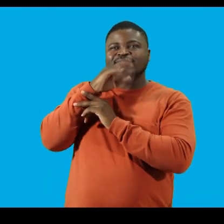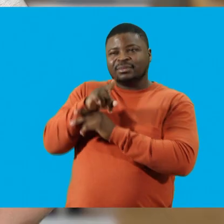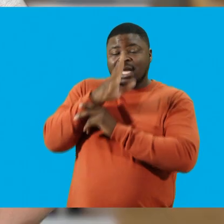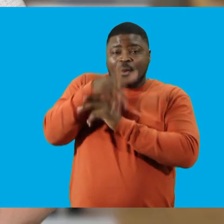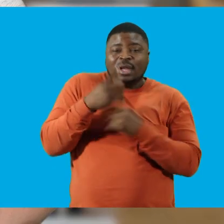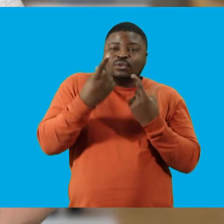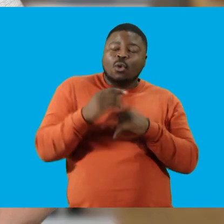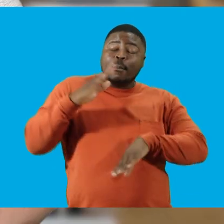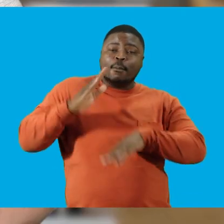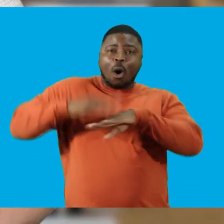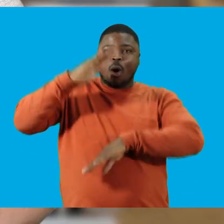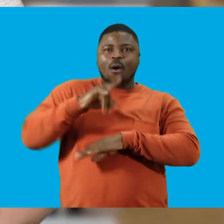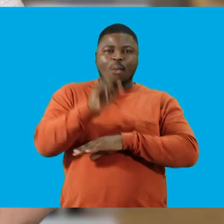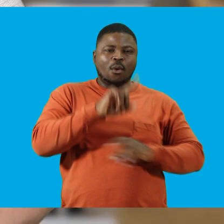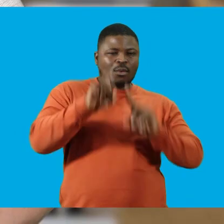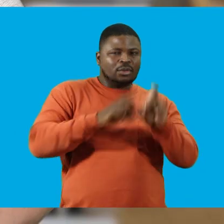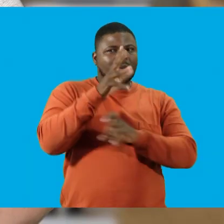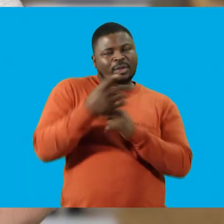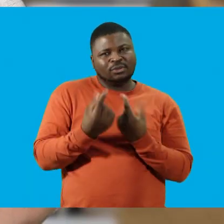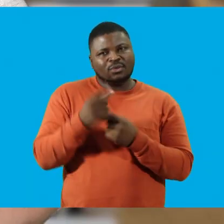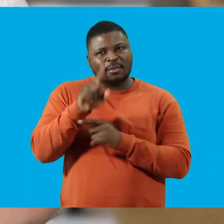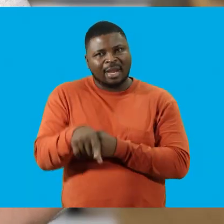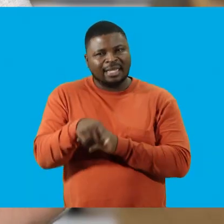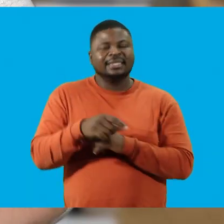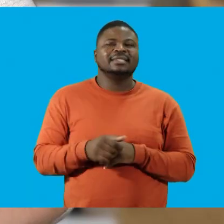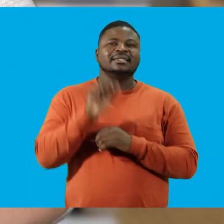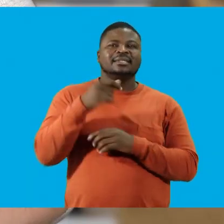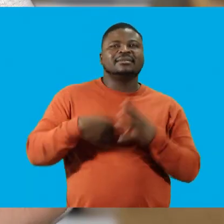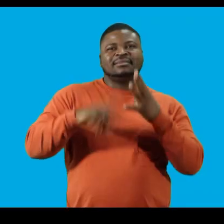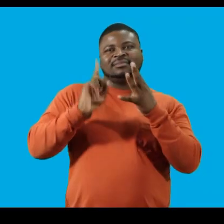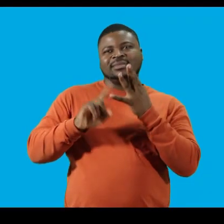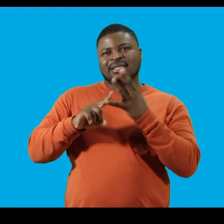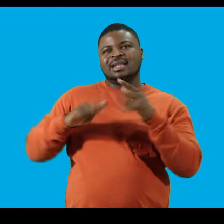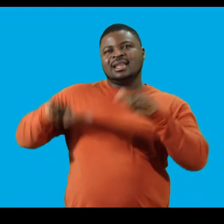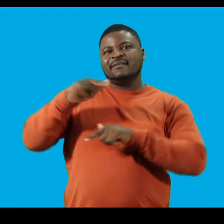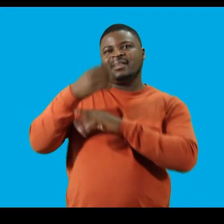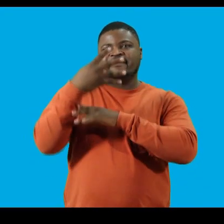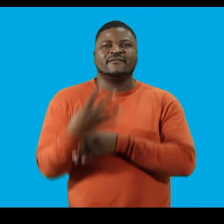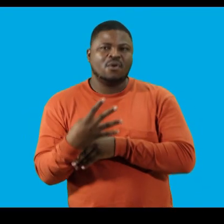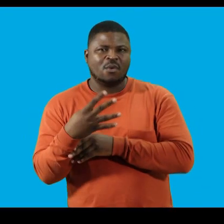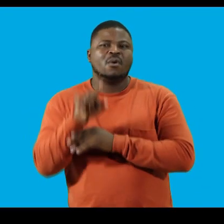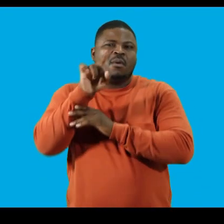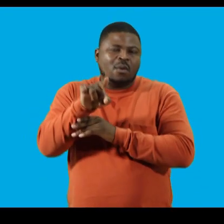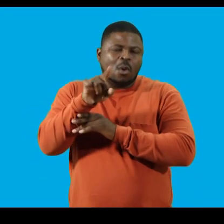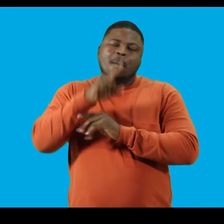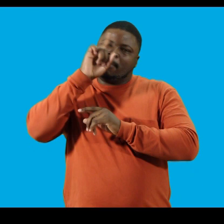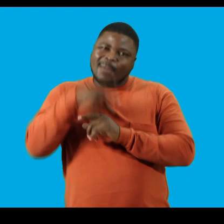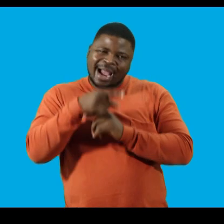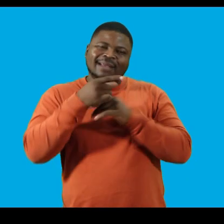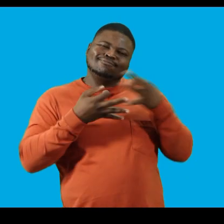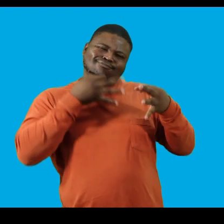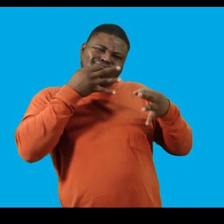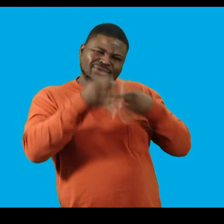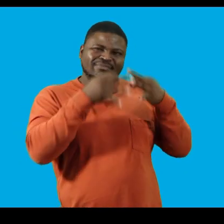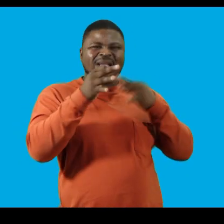more than one calculation to get to your answer. And then the nice ones, level 4, that is where you get